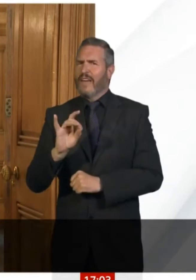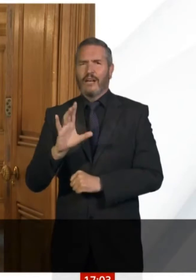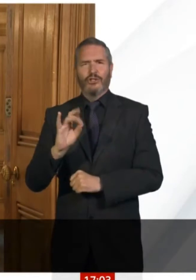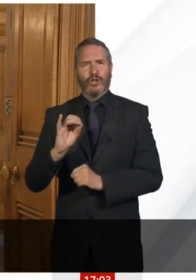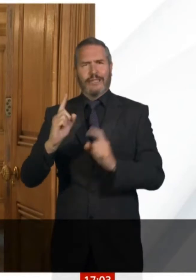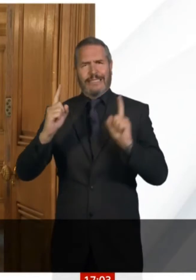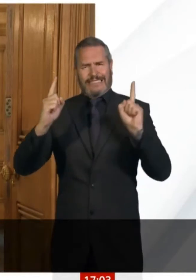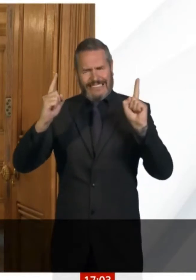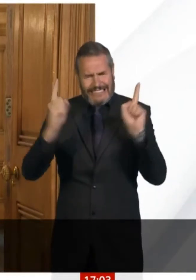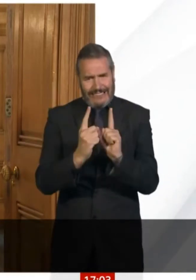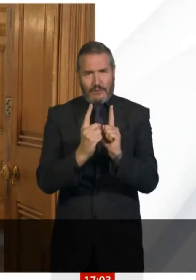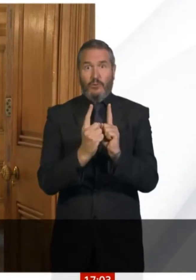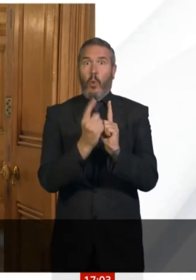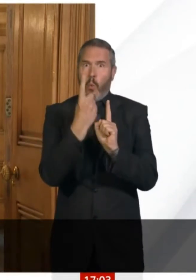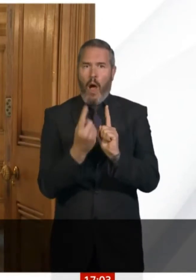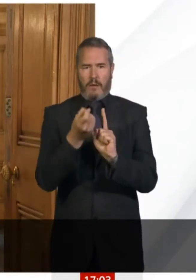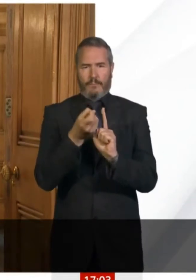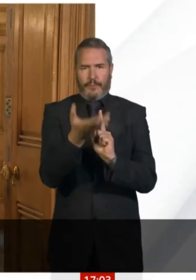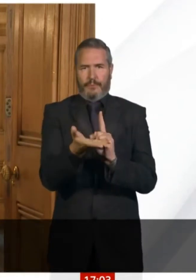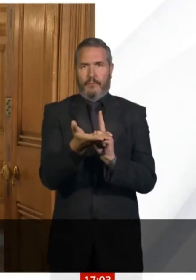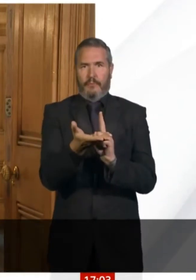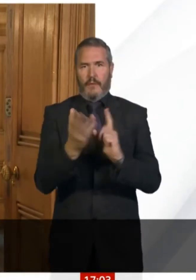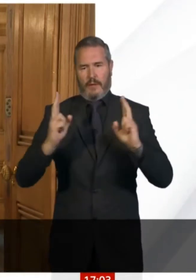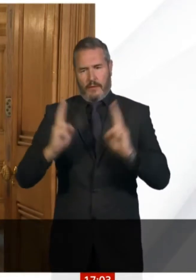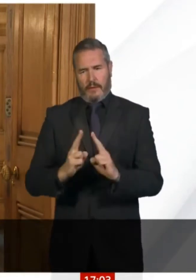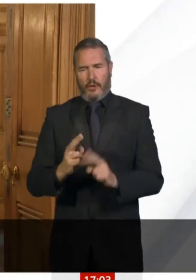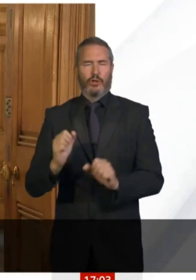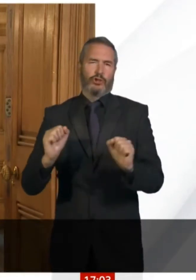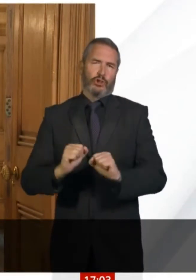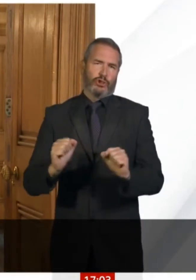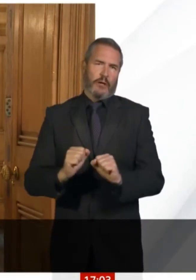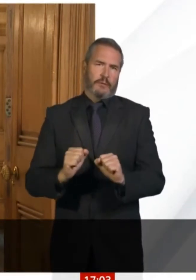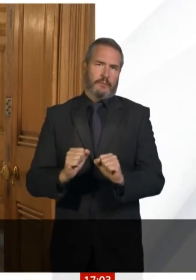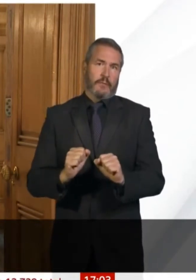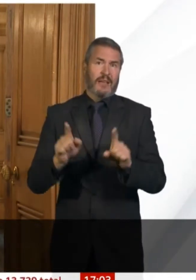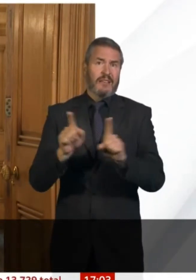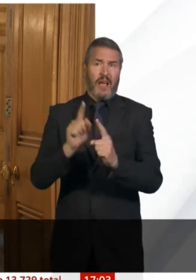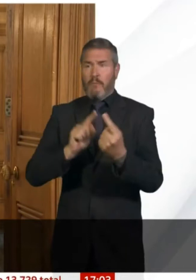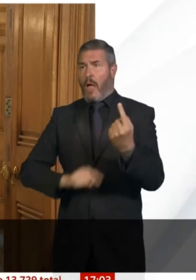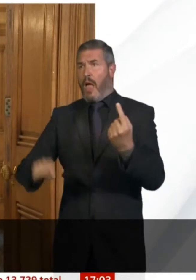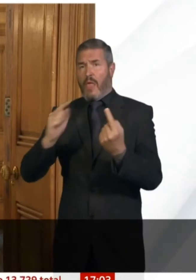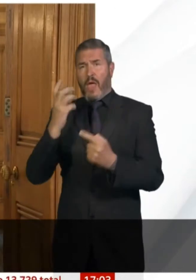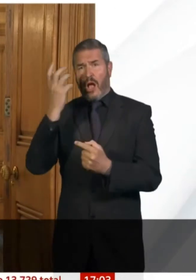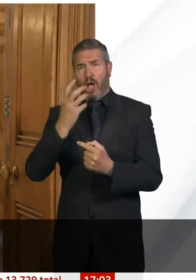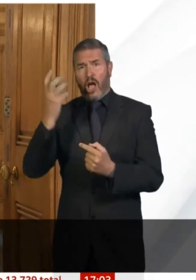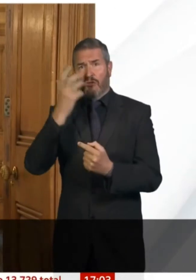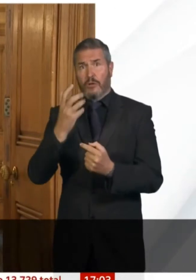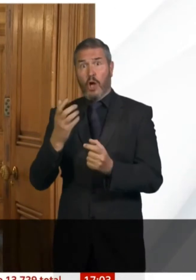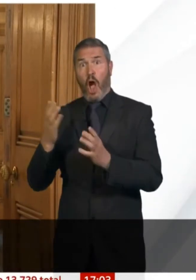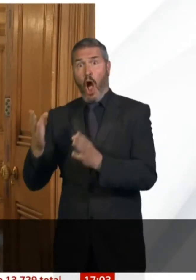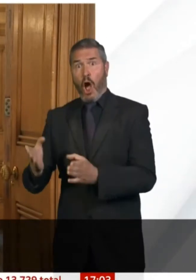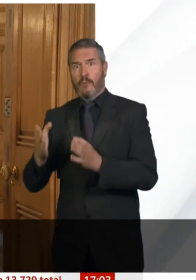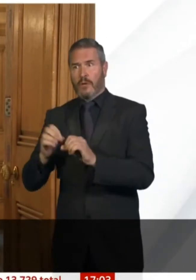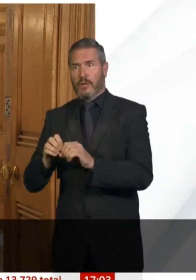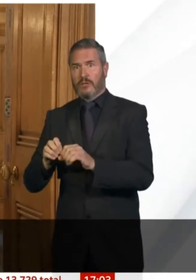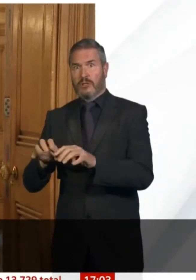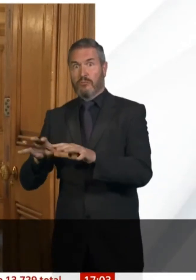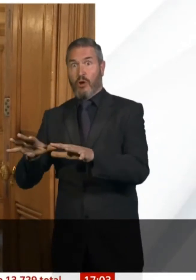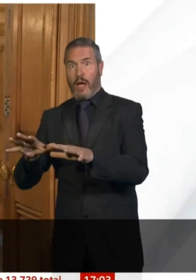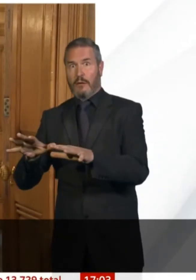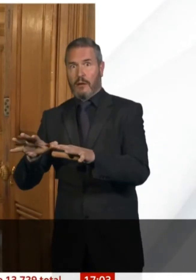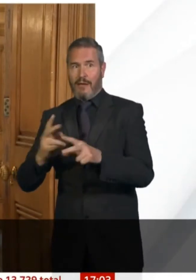as far as we need to. As in other countries, we have issues with the virus spreading in some hospitals and in care